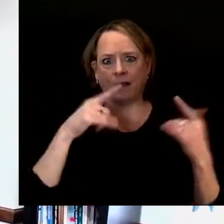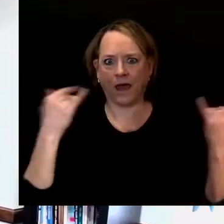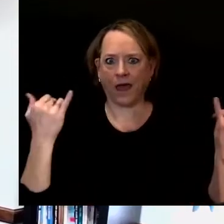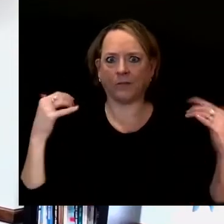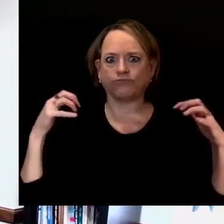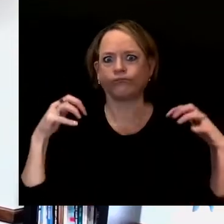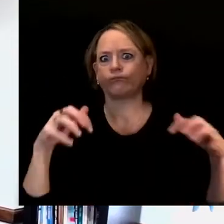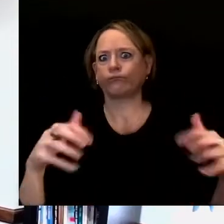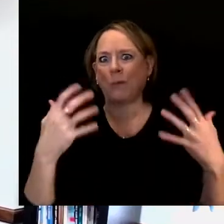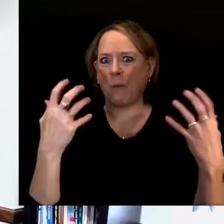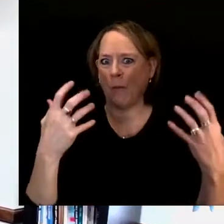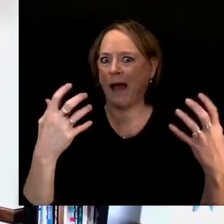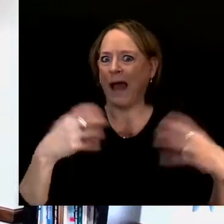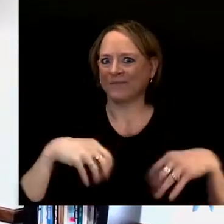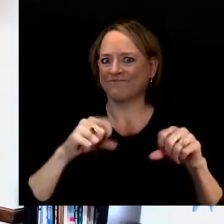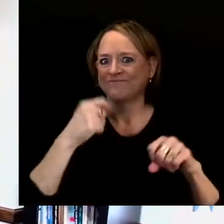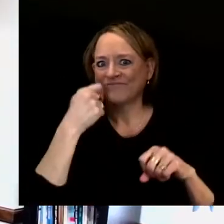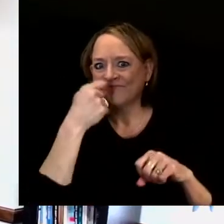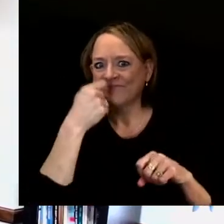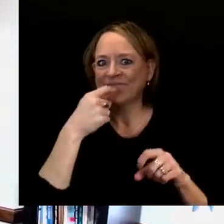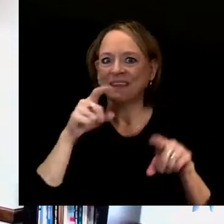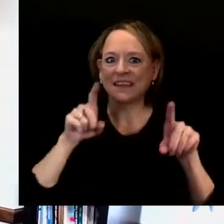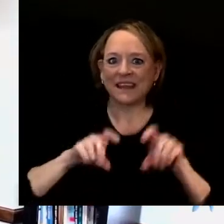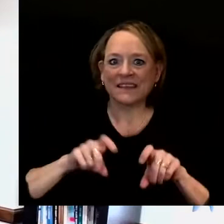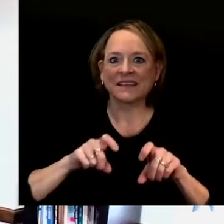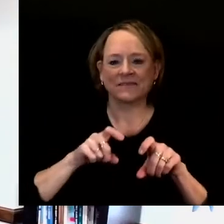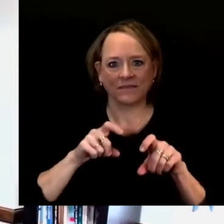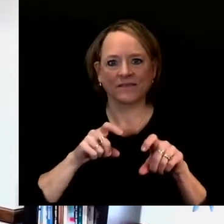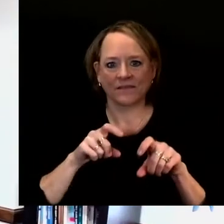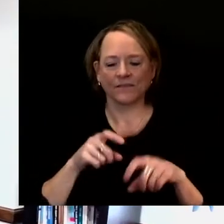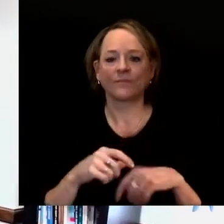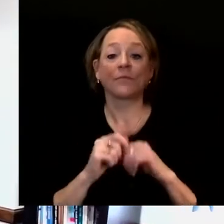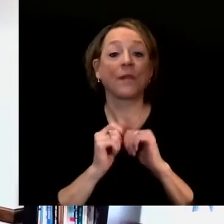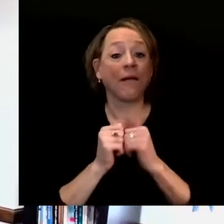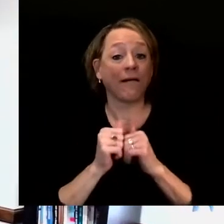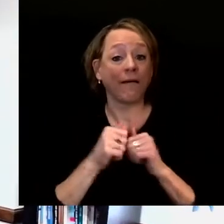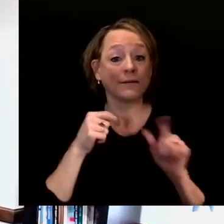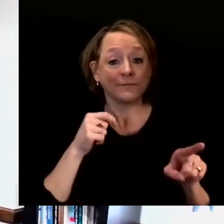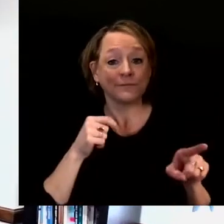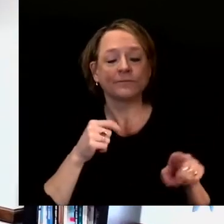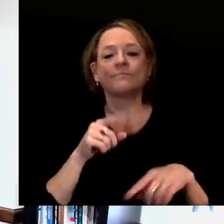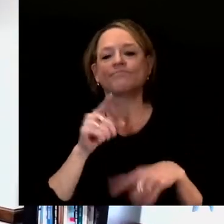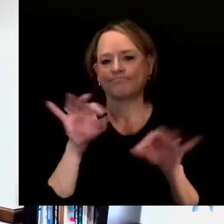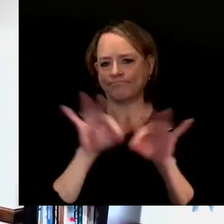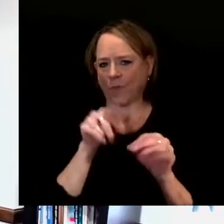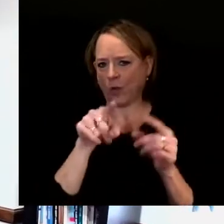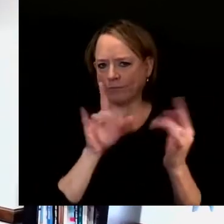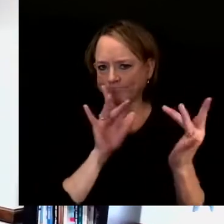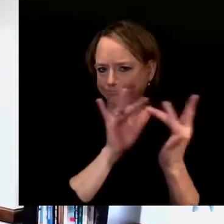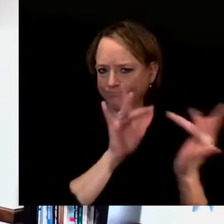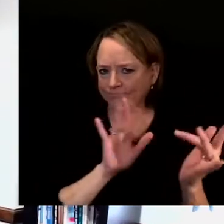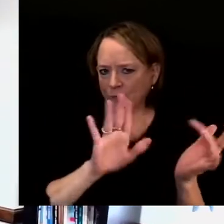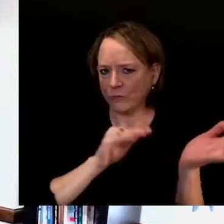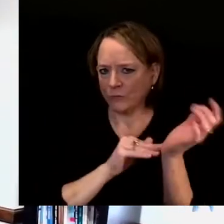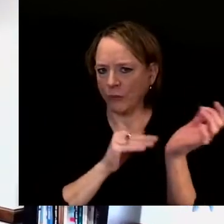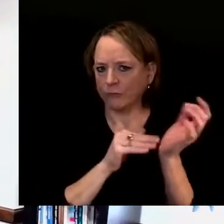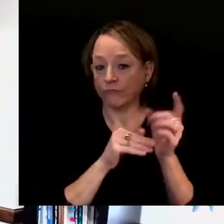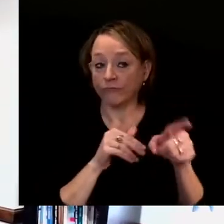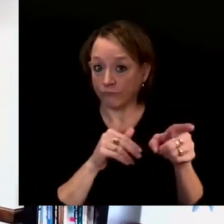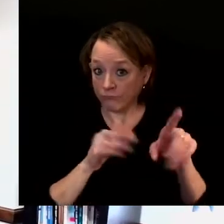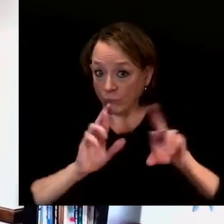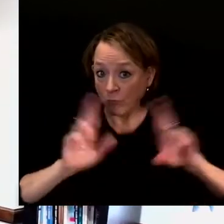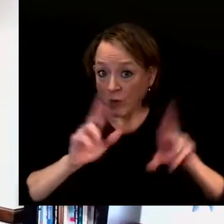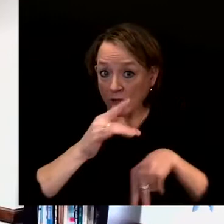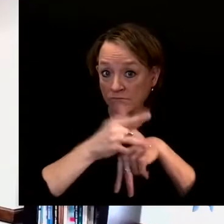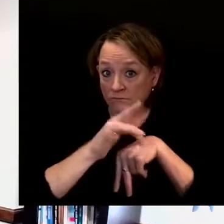Wisconsin. First, we encourage you to contact your doctor or primary healthcare provider to see if they offer testing. There are also a number